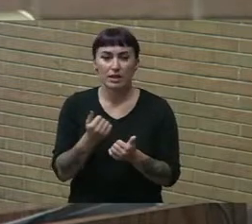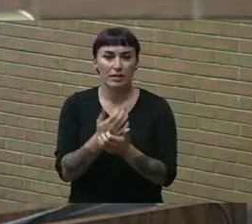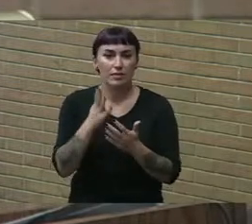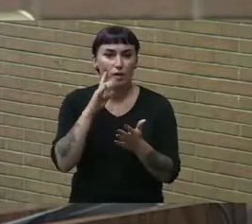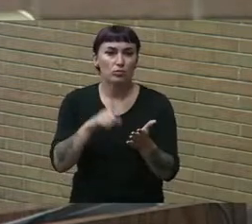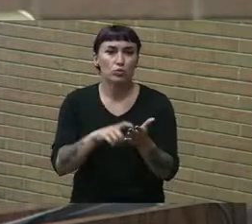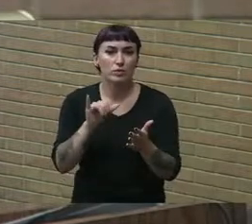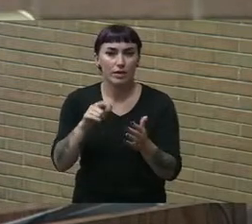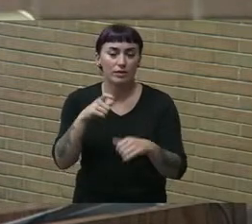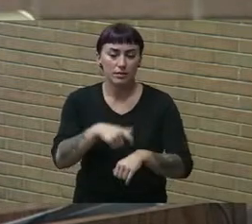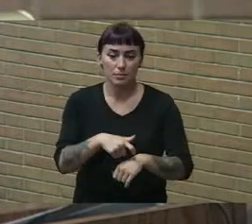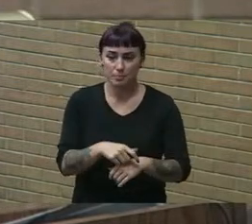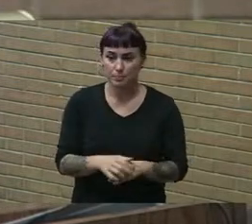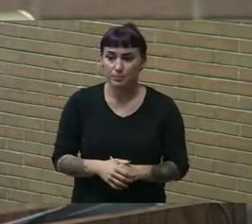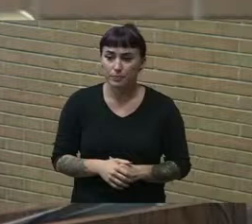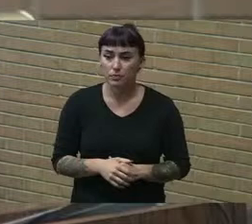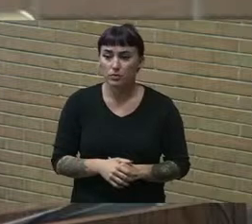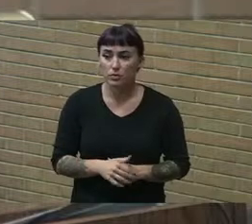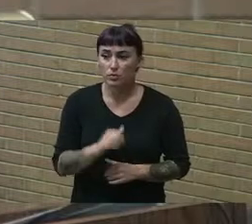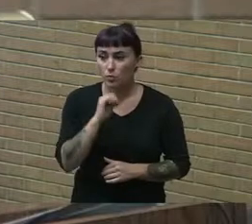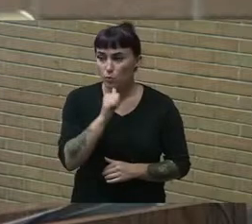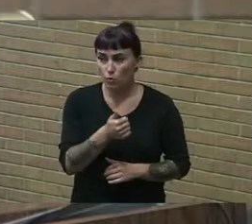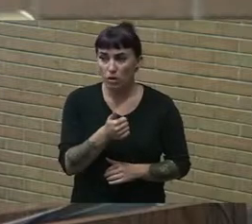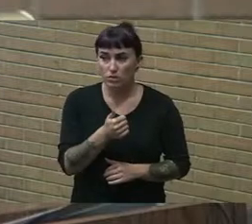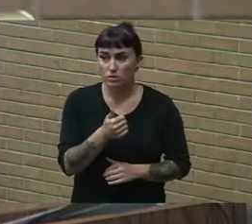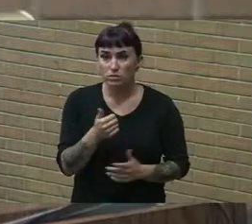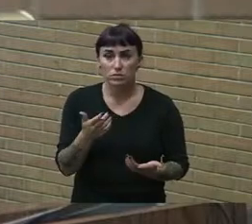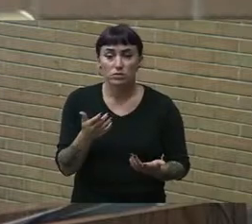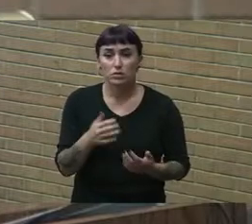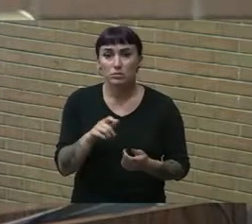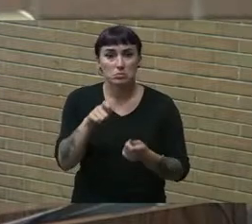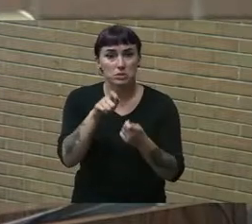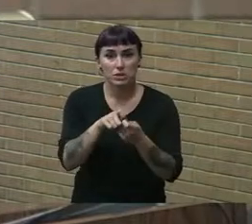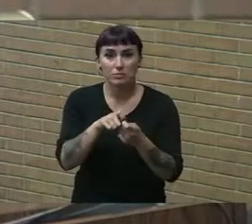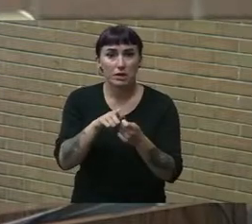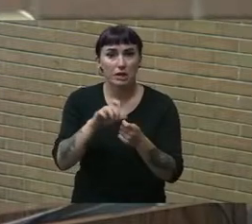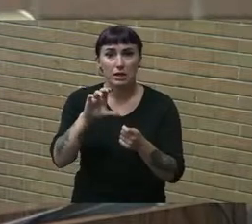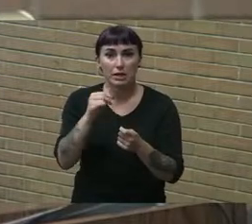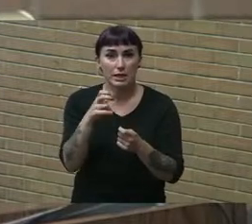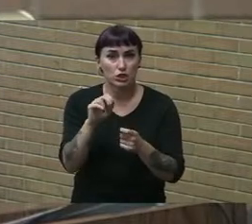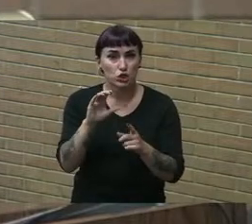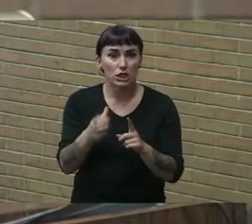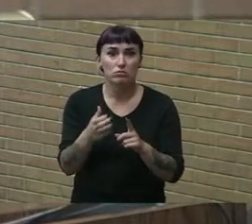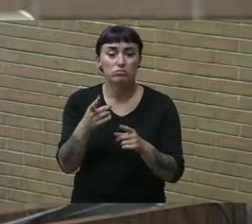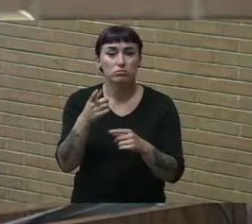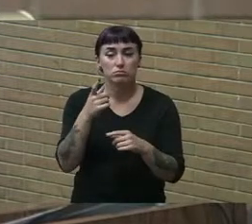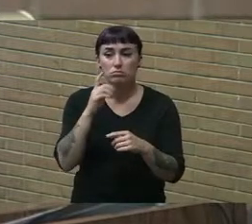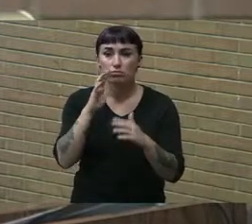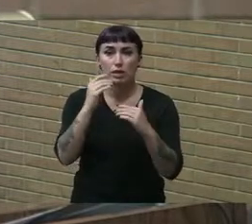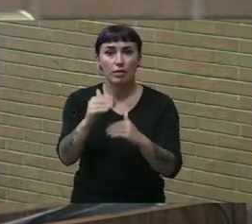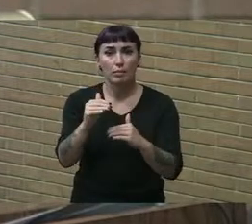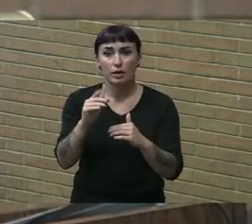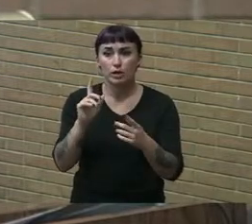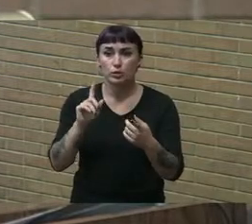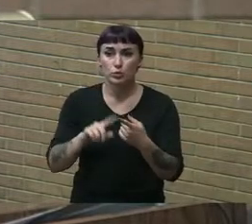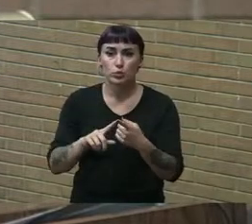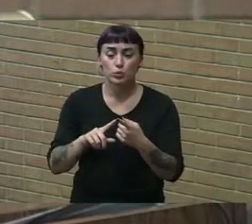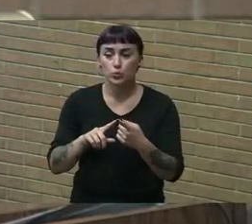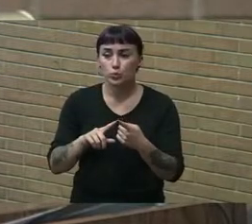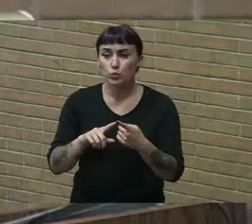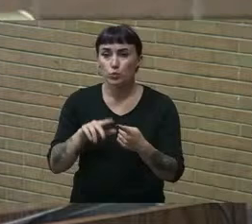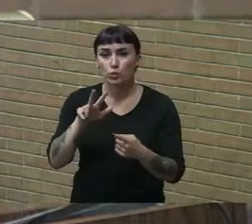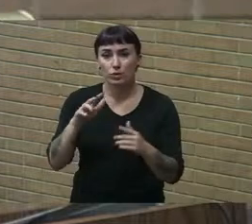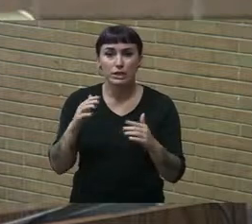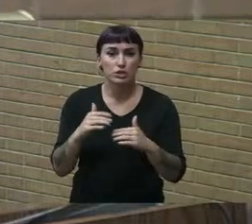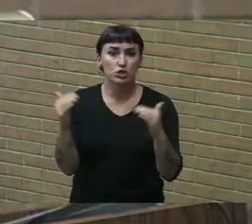time. There wasn't a particular condition limiting it to